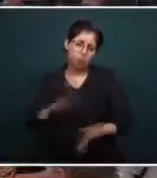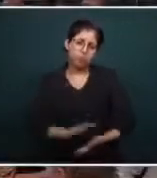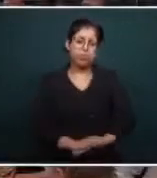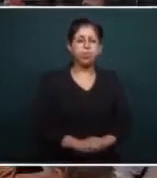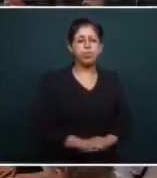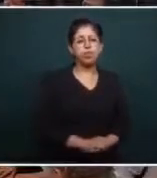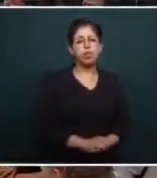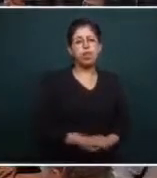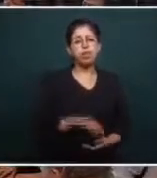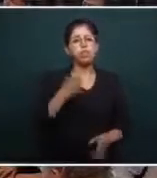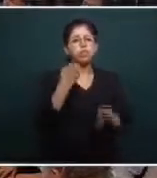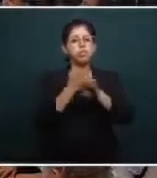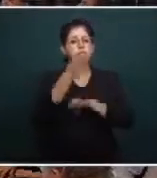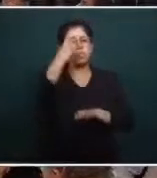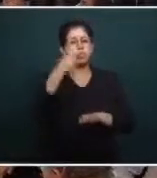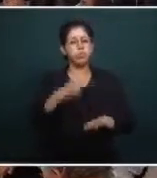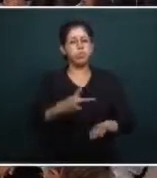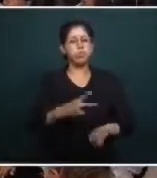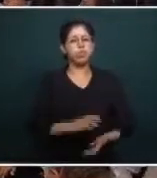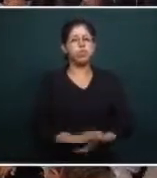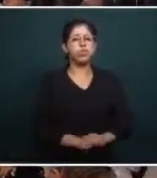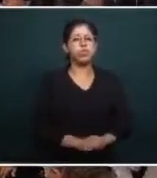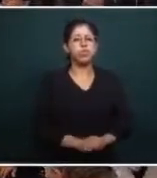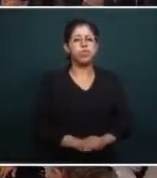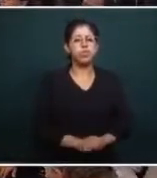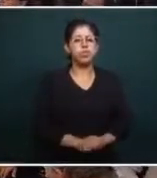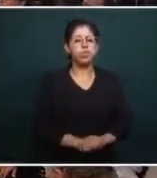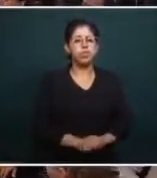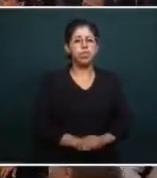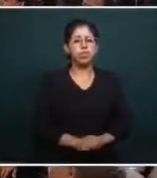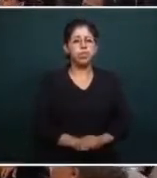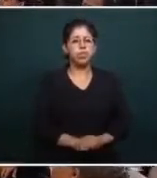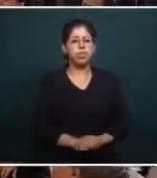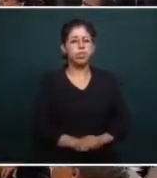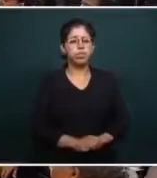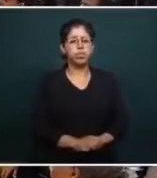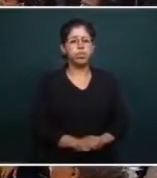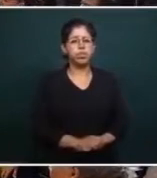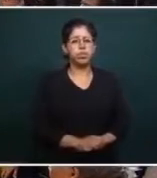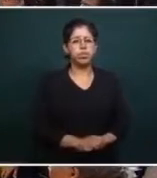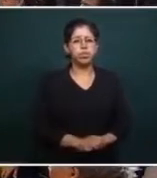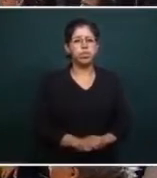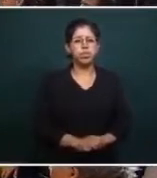to be done. Estado de México. So now someone from the state of Mexico.